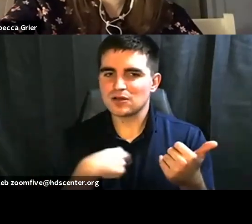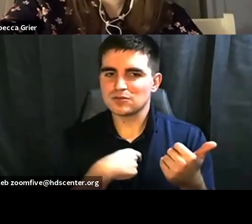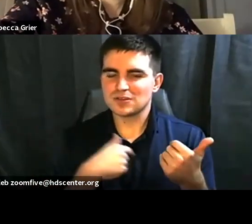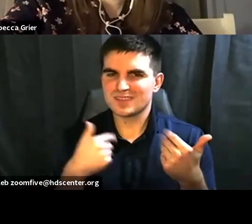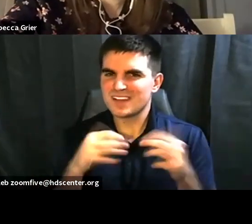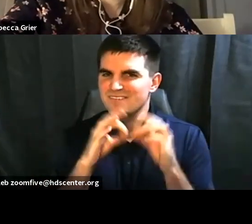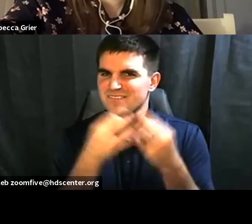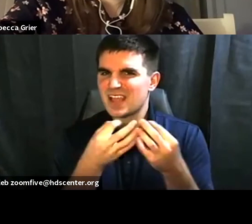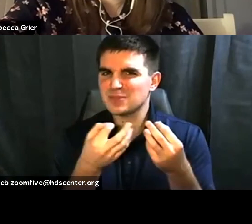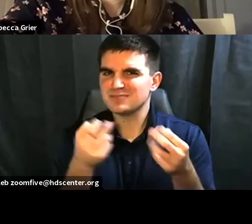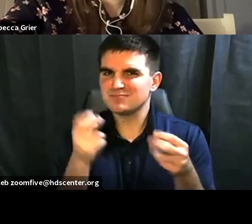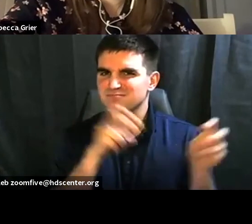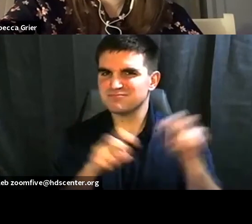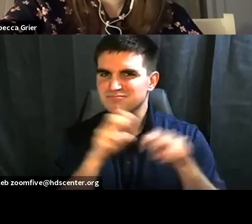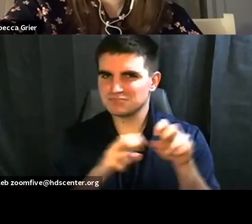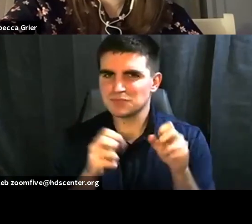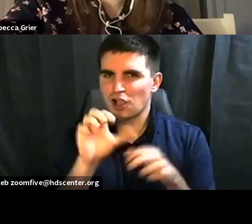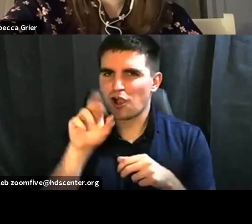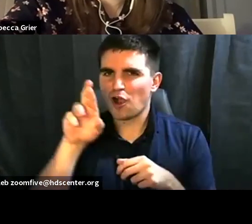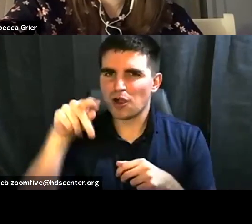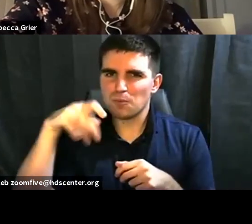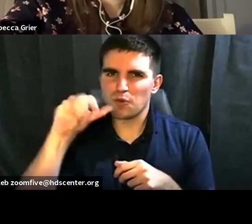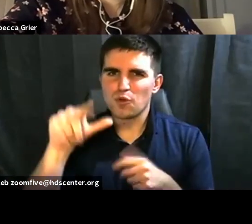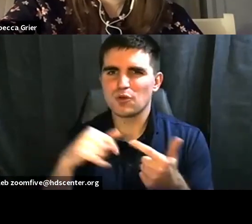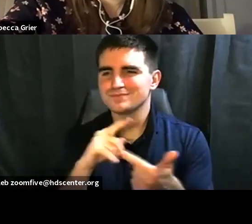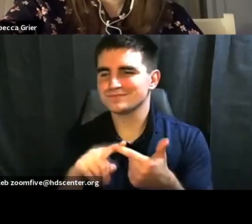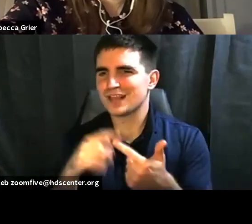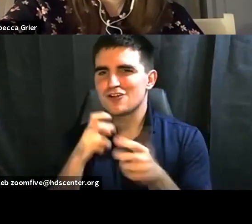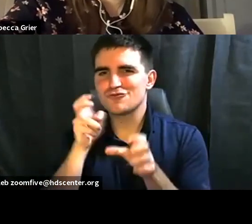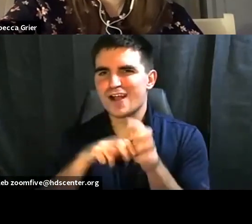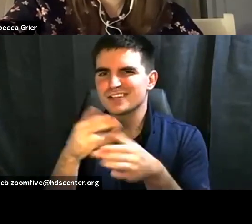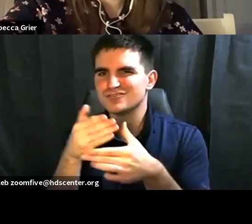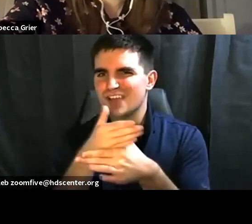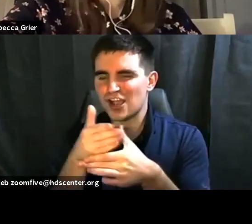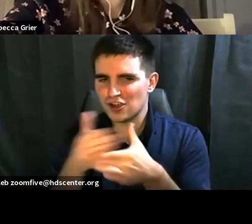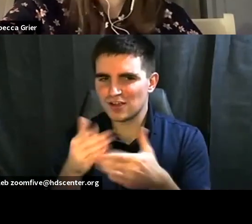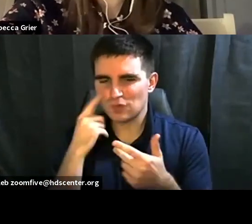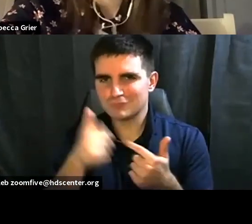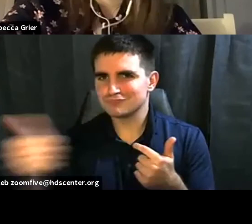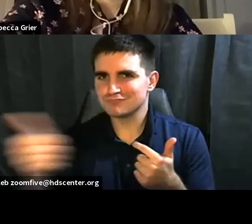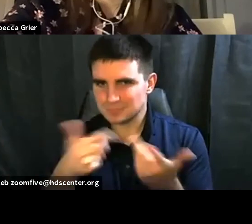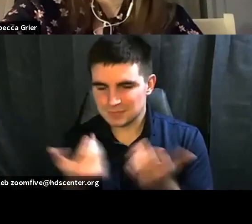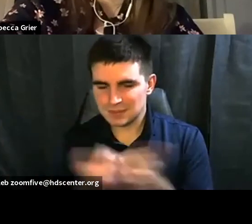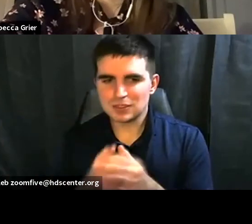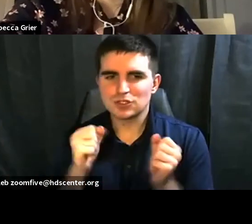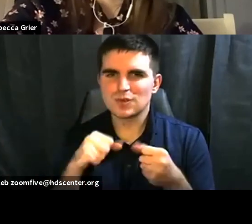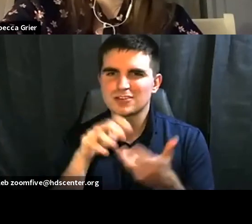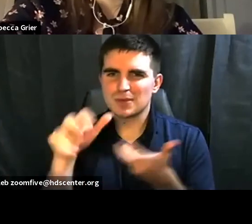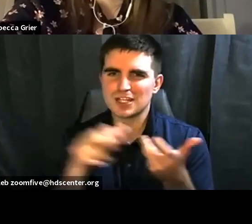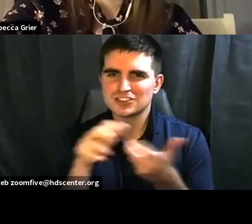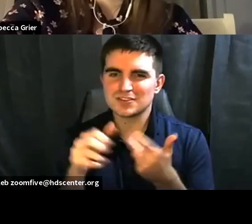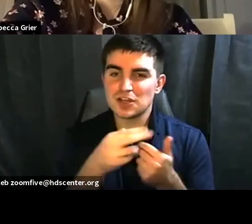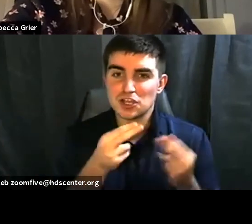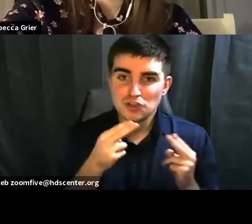to get kids back and forth around the share, sort of ride share. You could do combinations, I think, of human